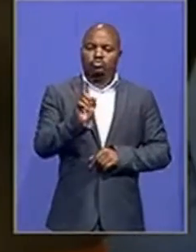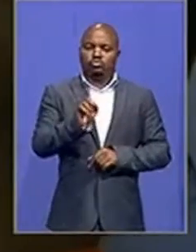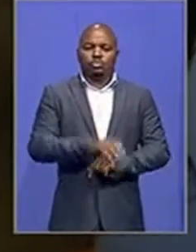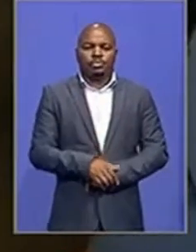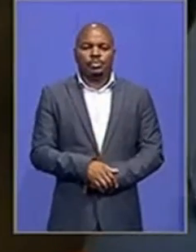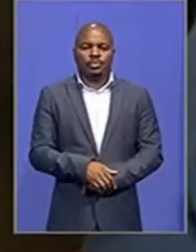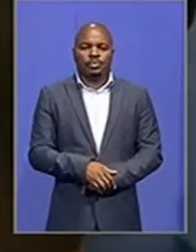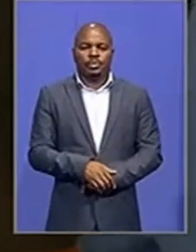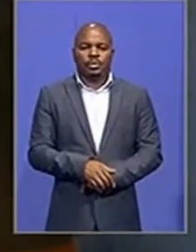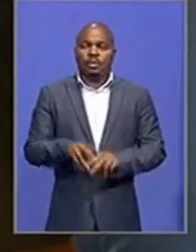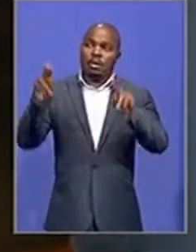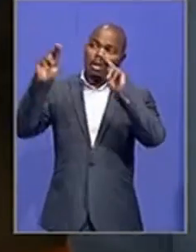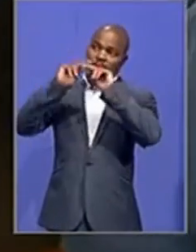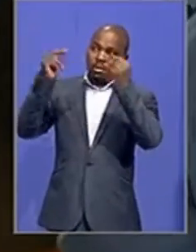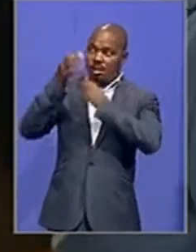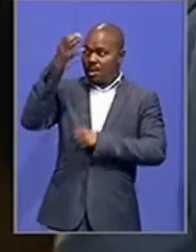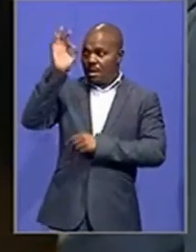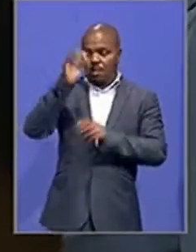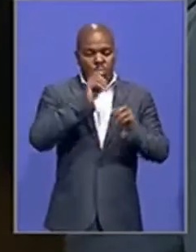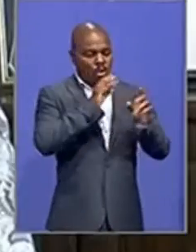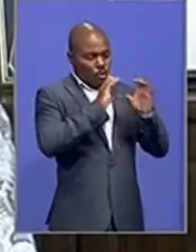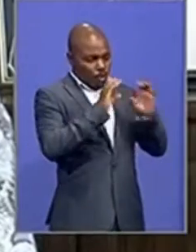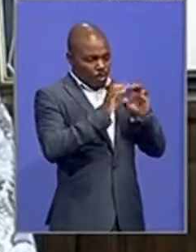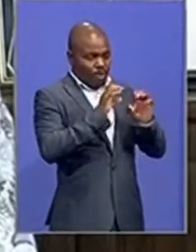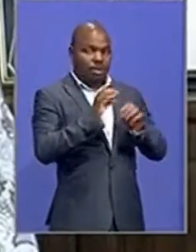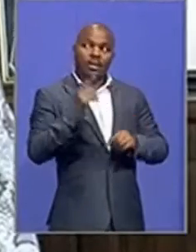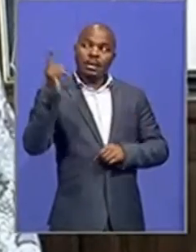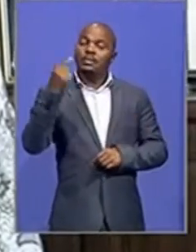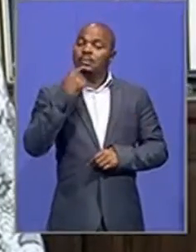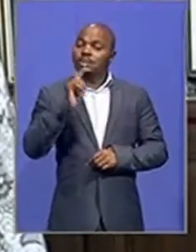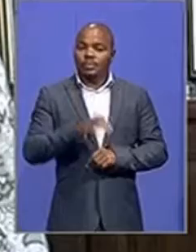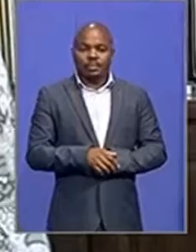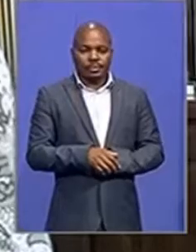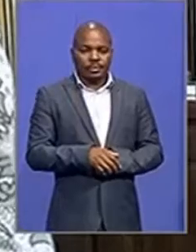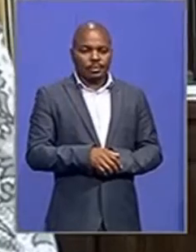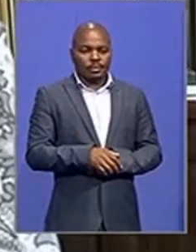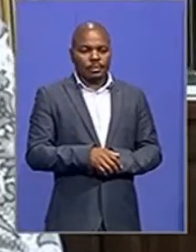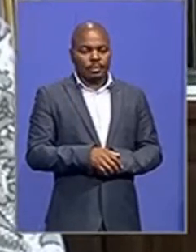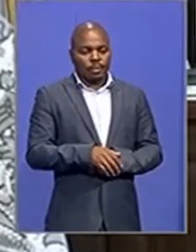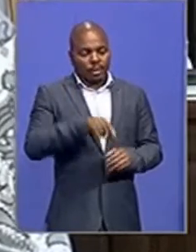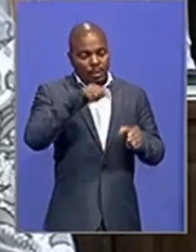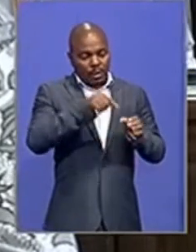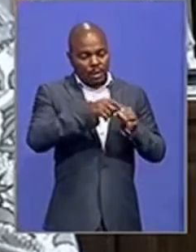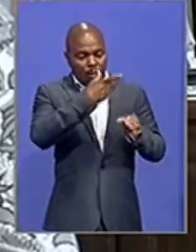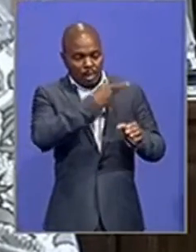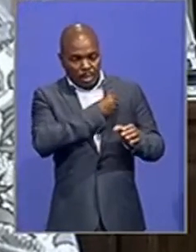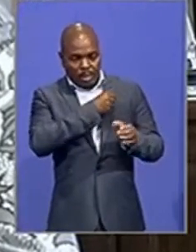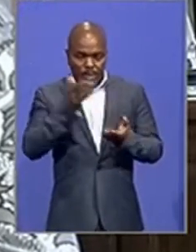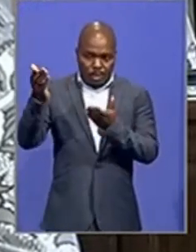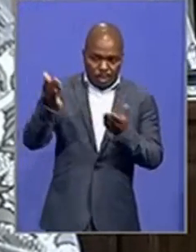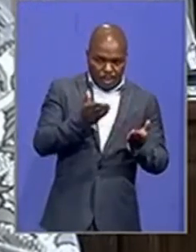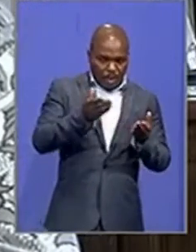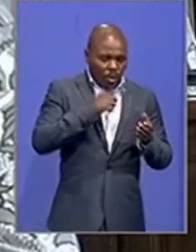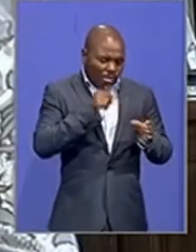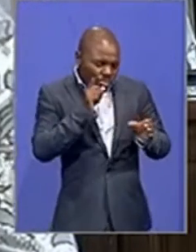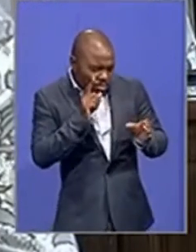The of the national government is this. The period of verification of AstraZeneca